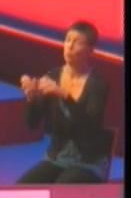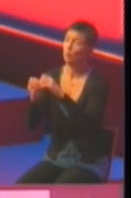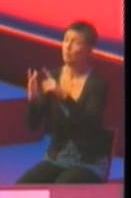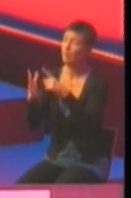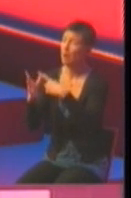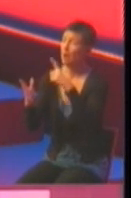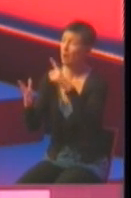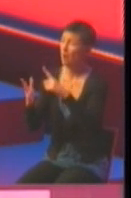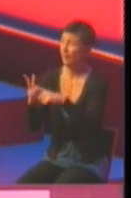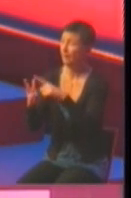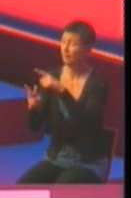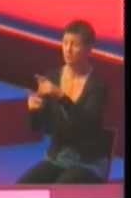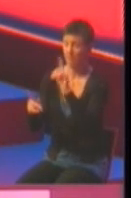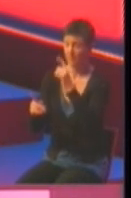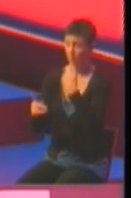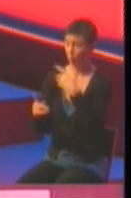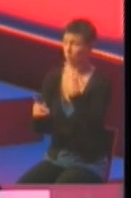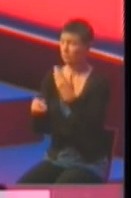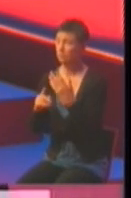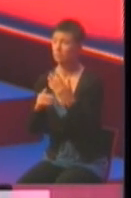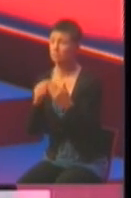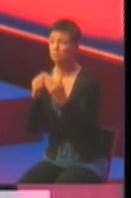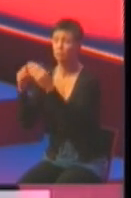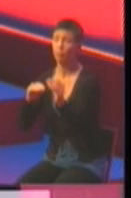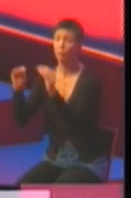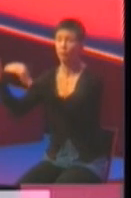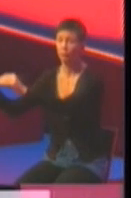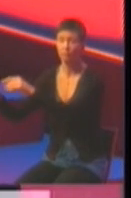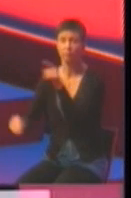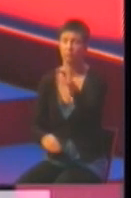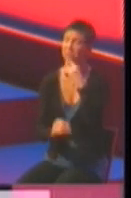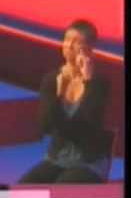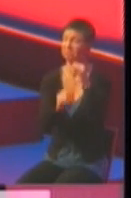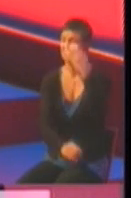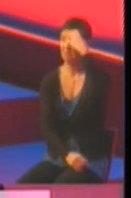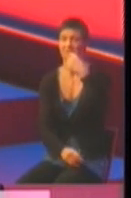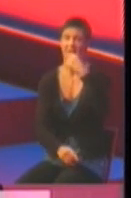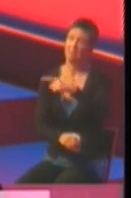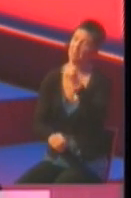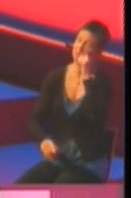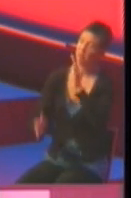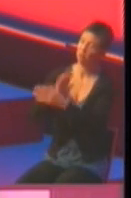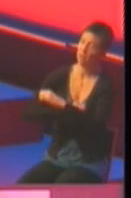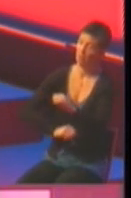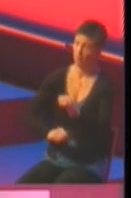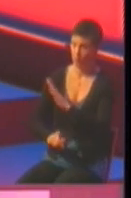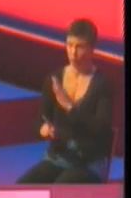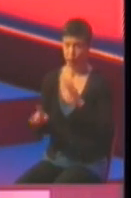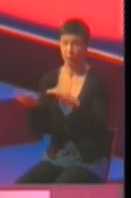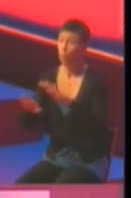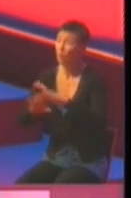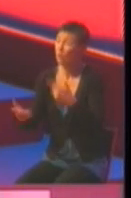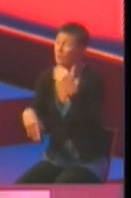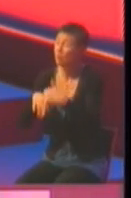airlift to take them to theatre. He accused the government of betraying our troops without even